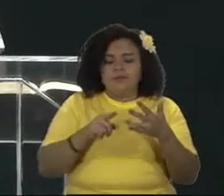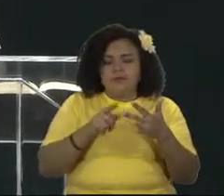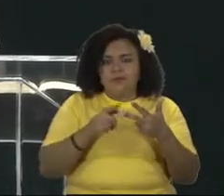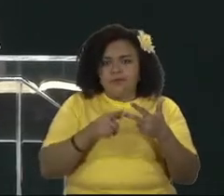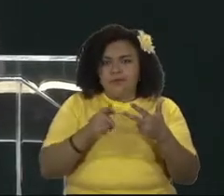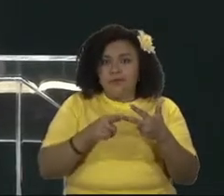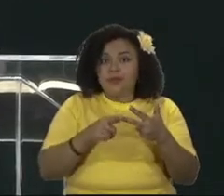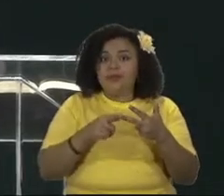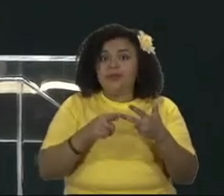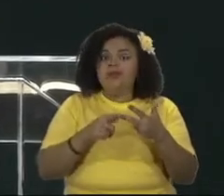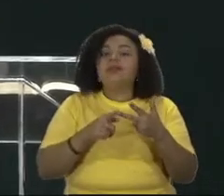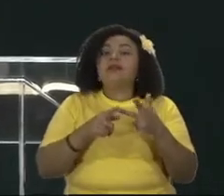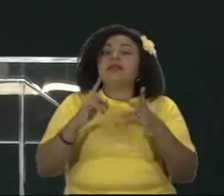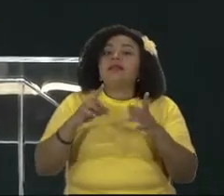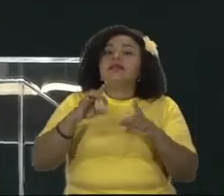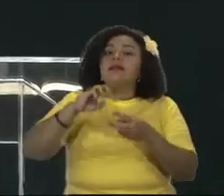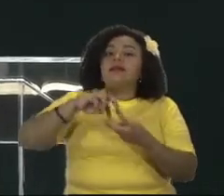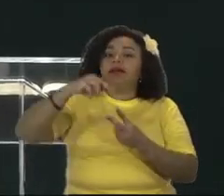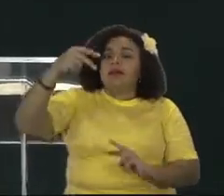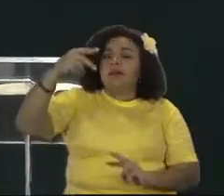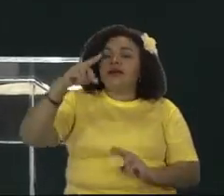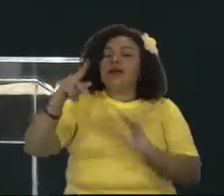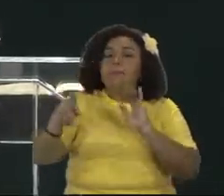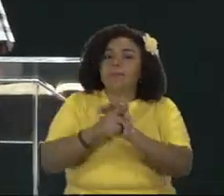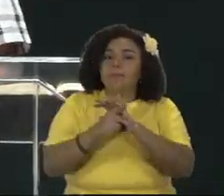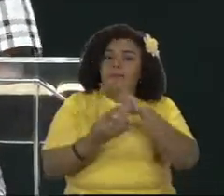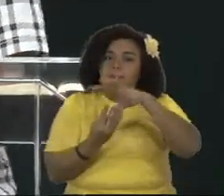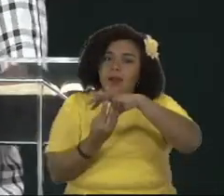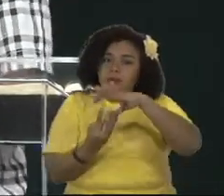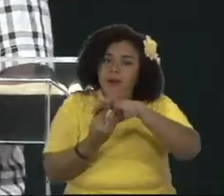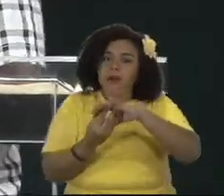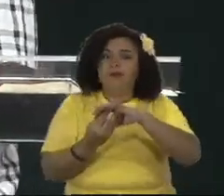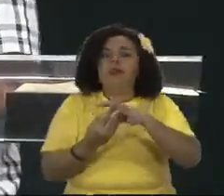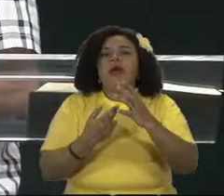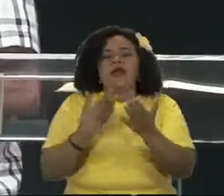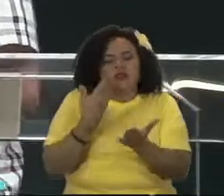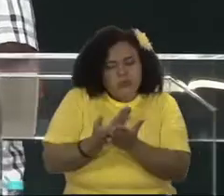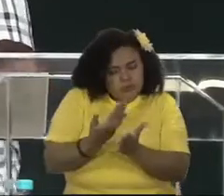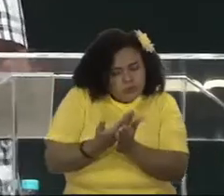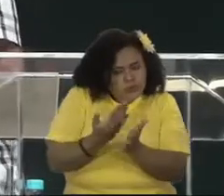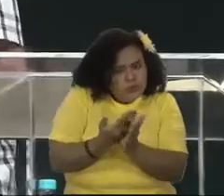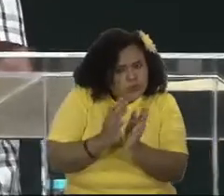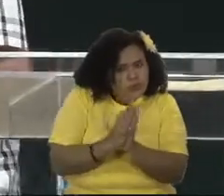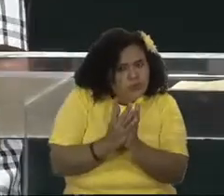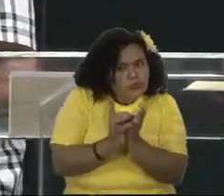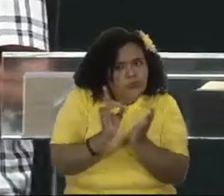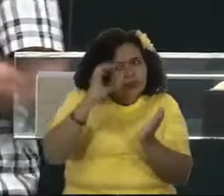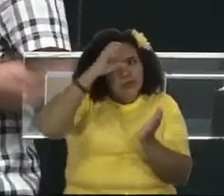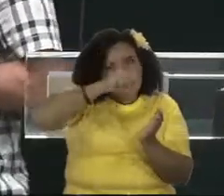much word and being faithful to the word. In the book of John, chapter